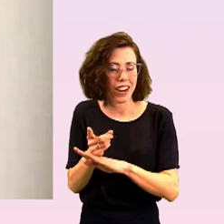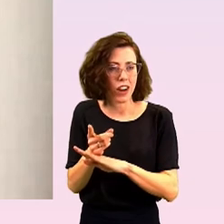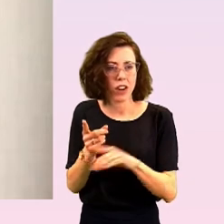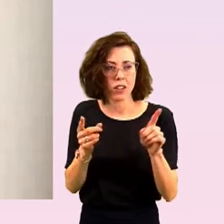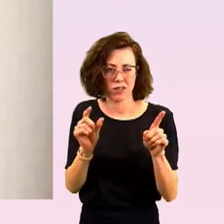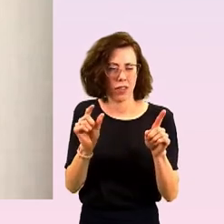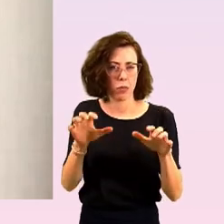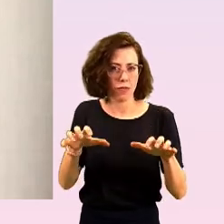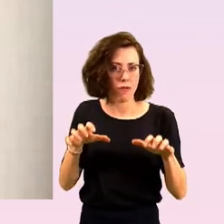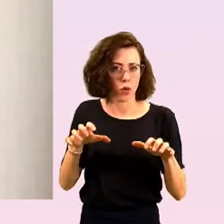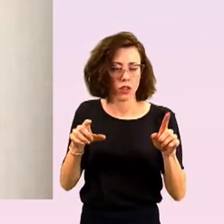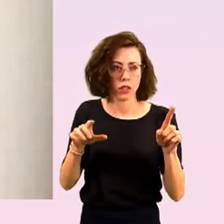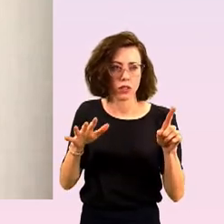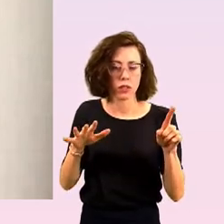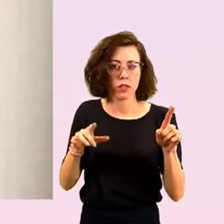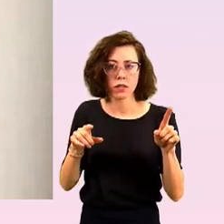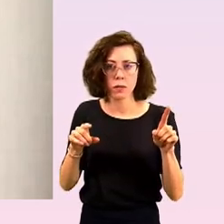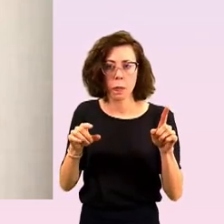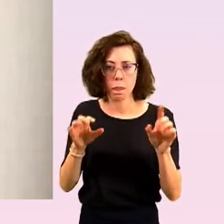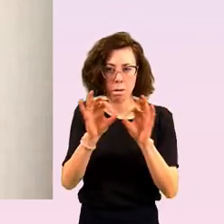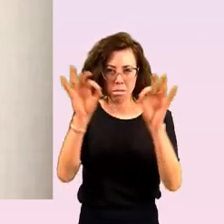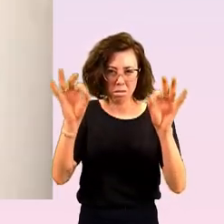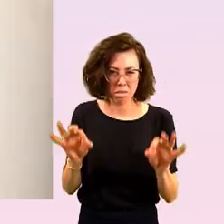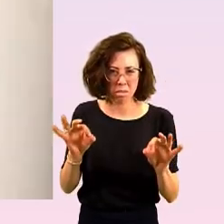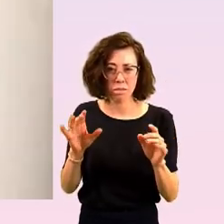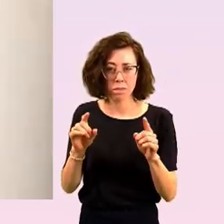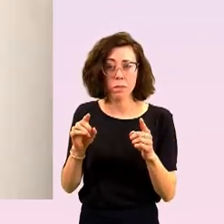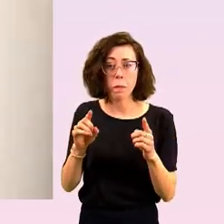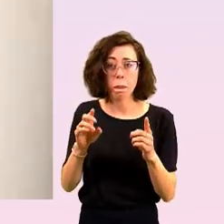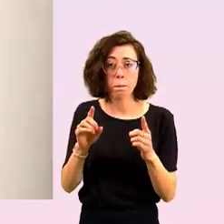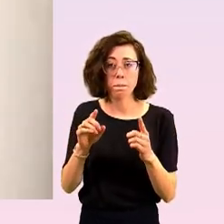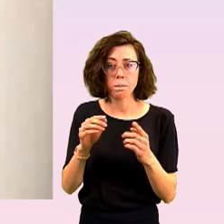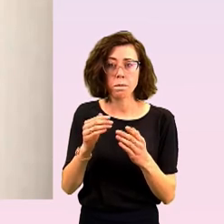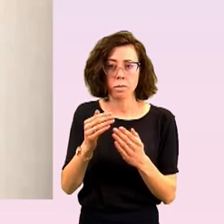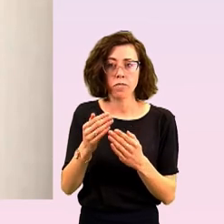a staff network and sort of make it happen? How to sort of give expression to